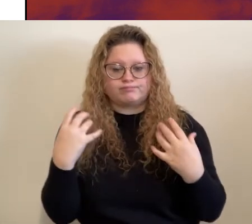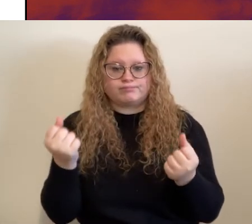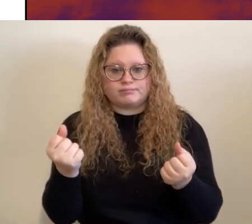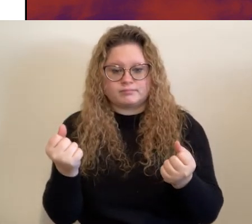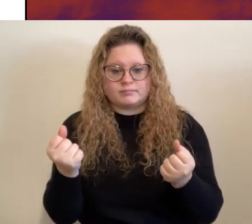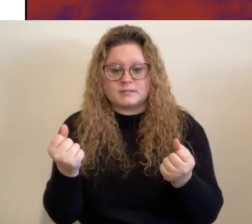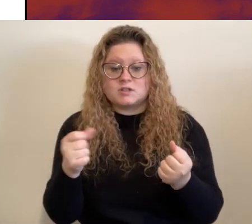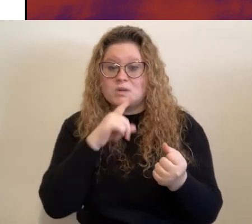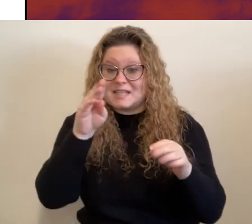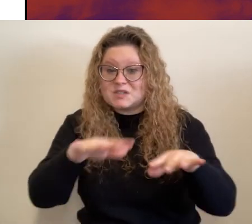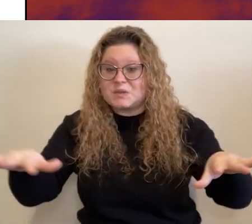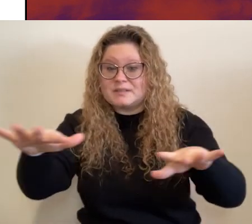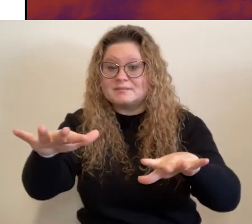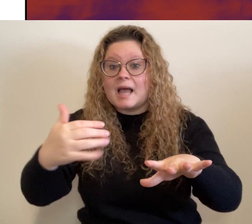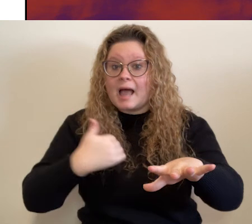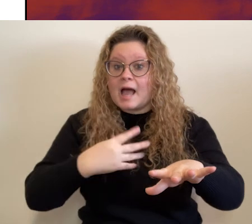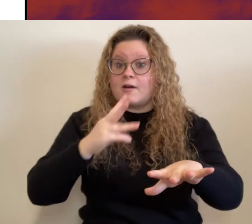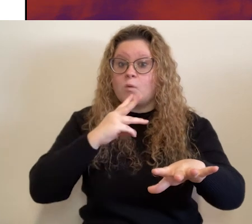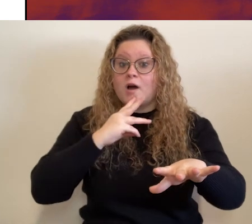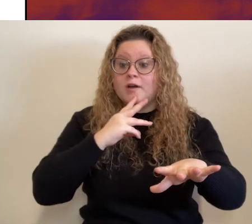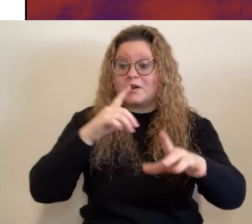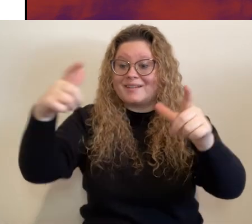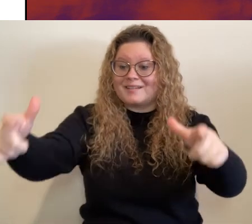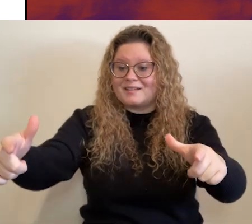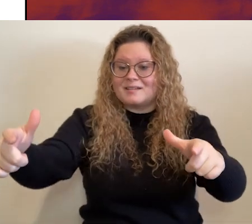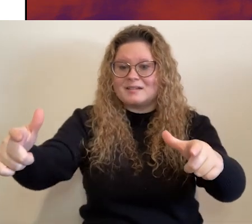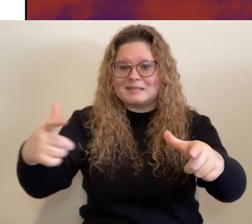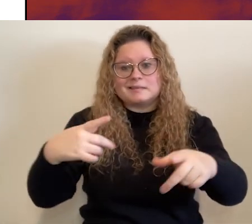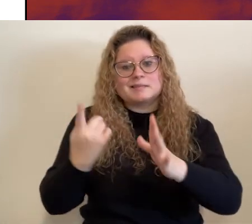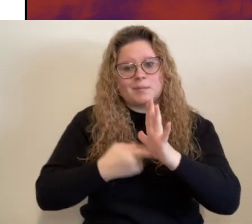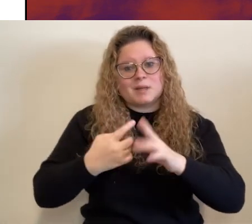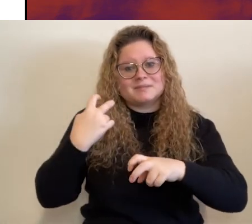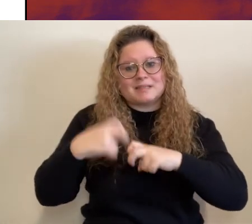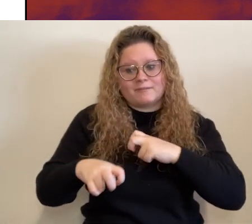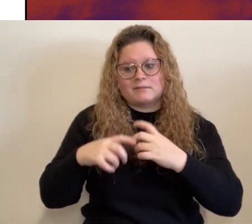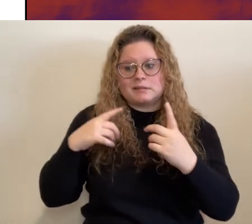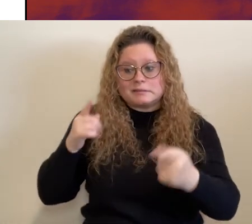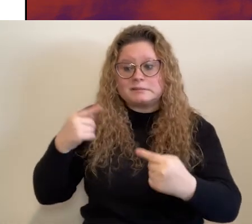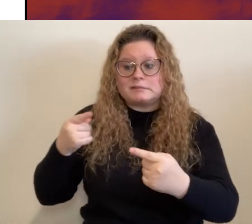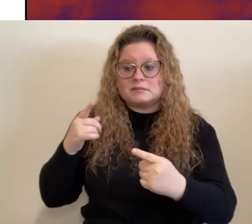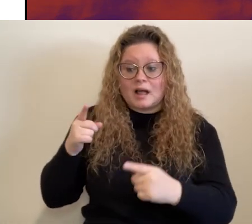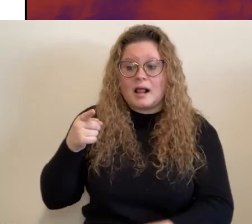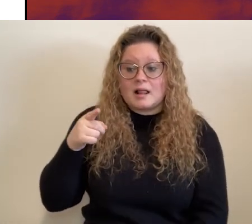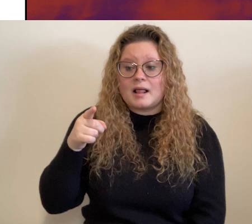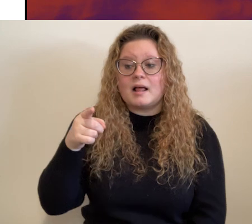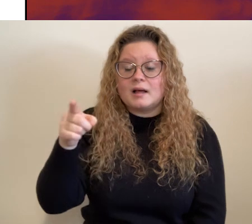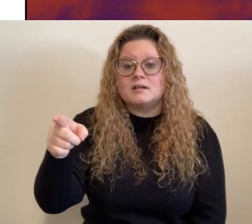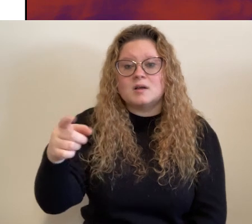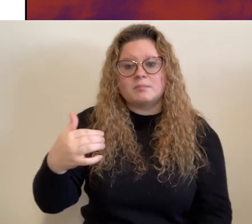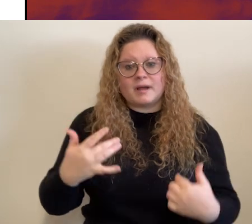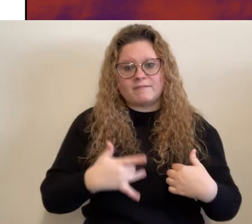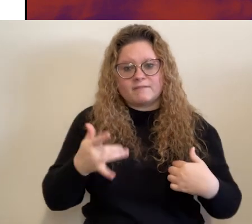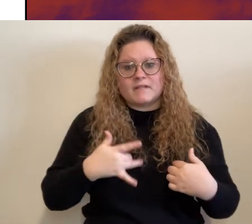but sometimes it's hard to get to. But once you find that water, there's a nurturing within the system. There's an arrival. There's a clarity and a